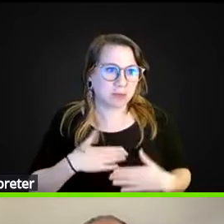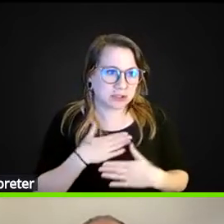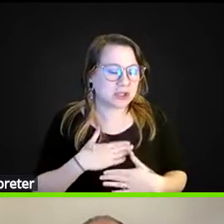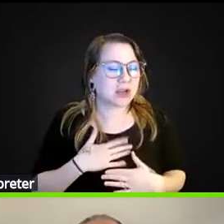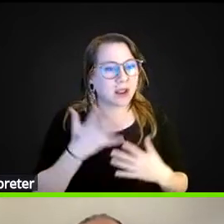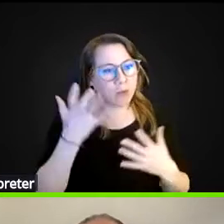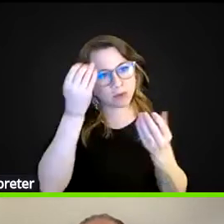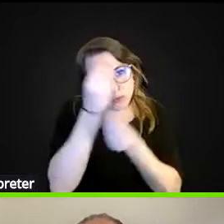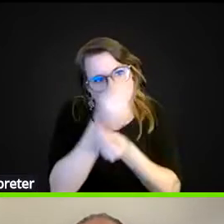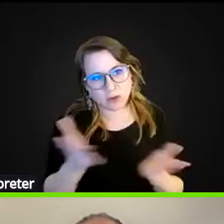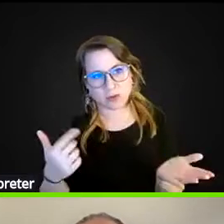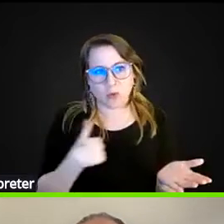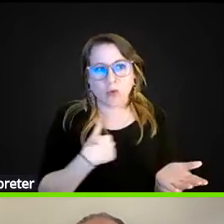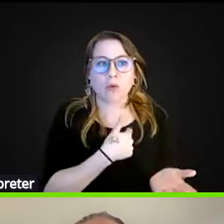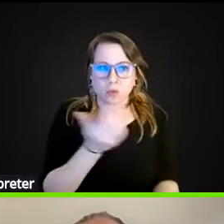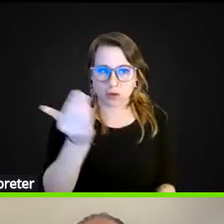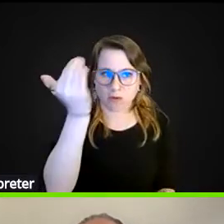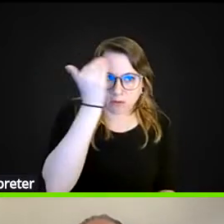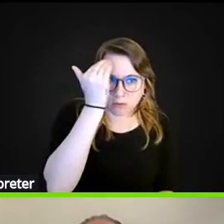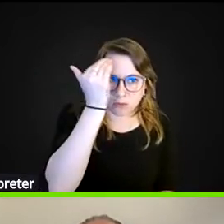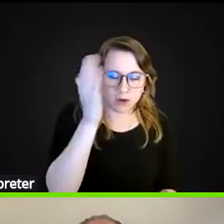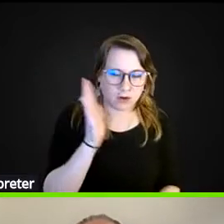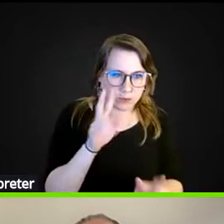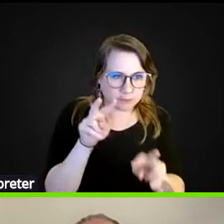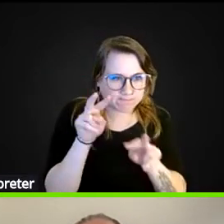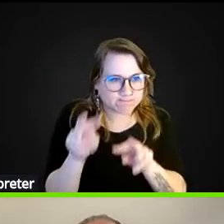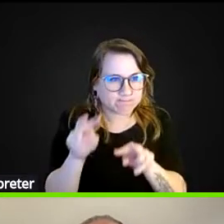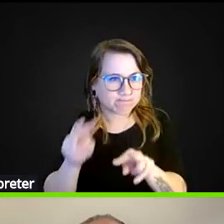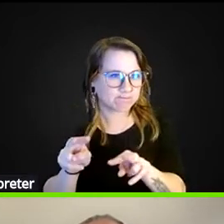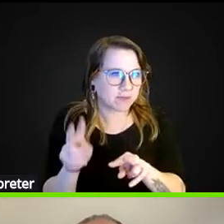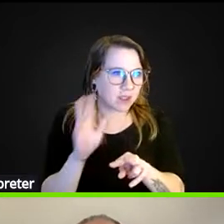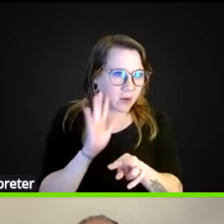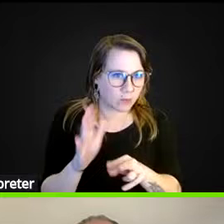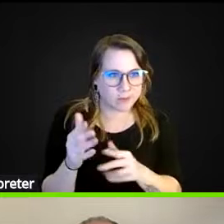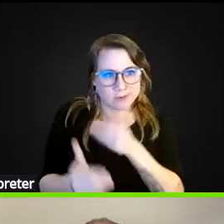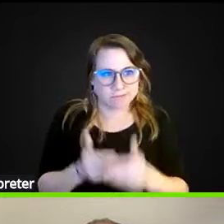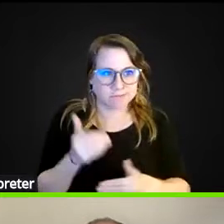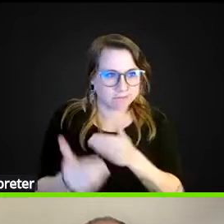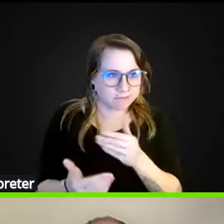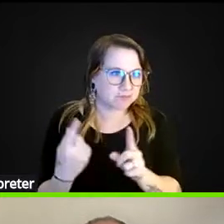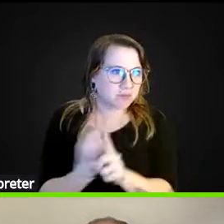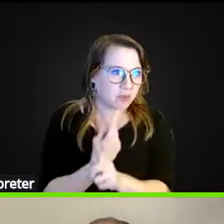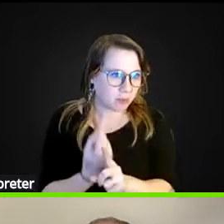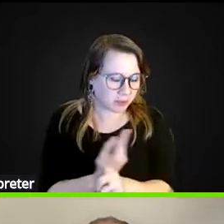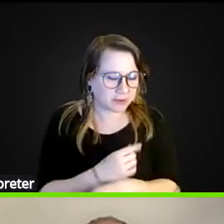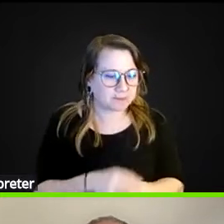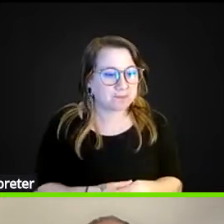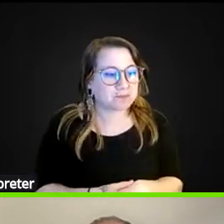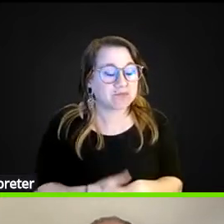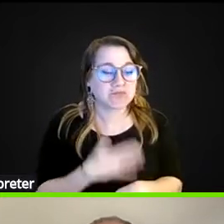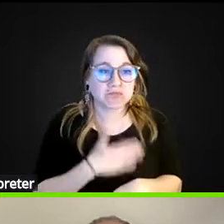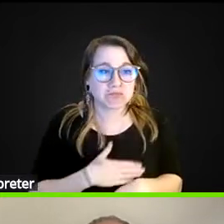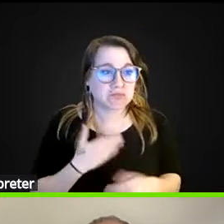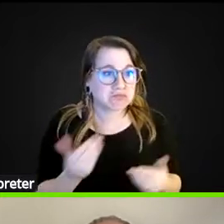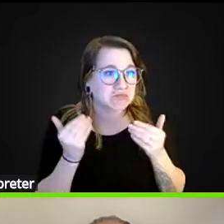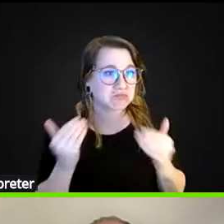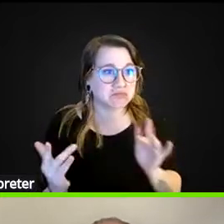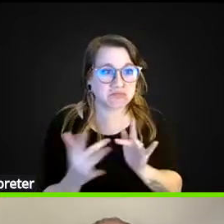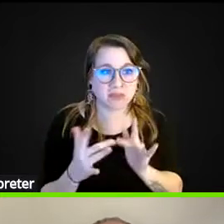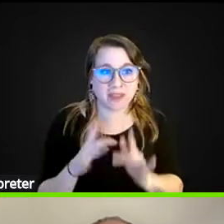we're aware. We're going to monitor it and we'll move accordingly with that. Please feel free to email me at